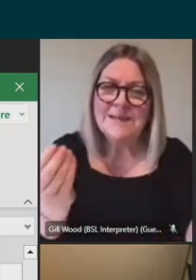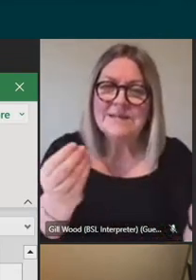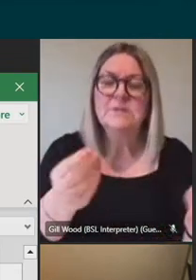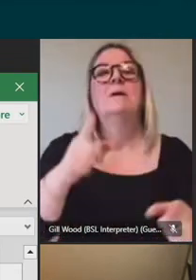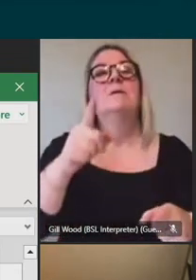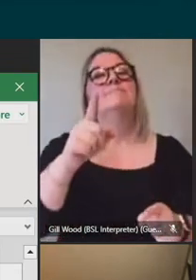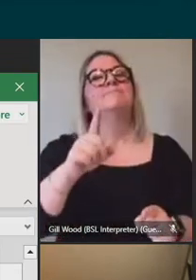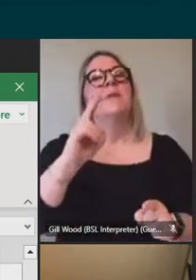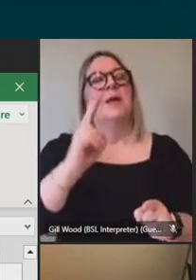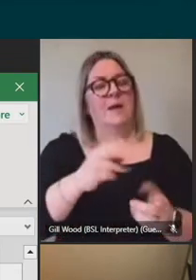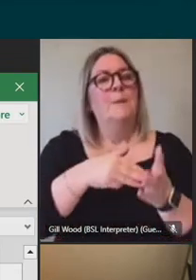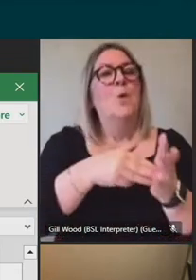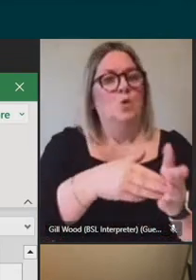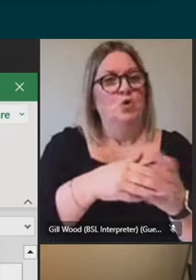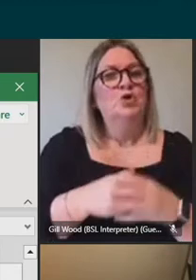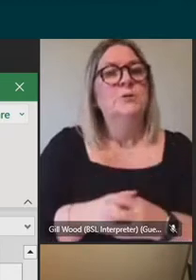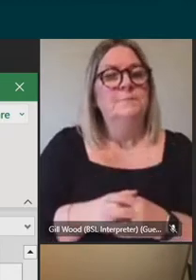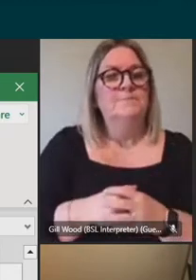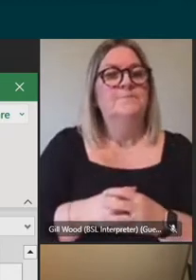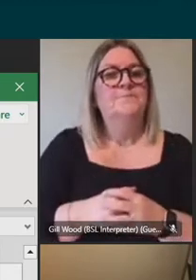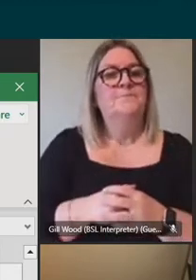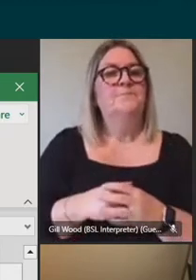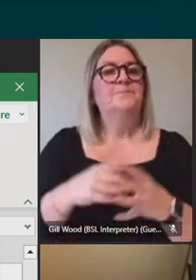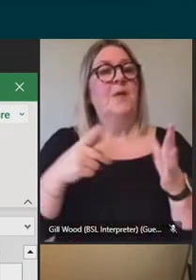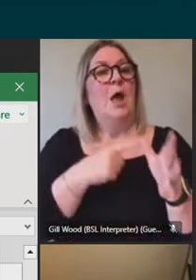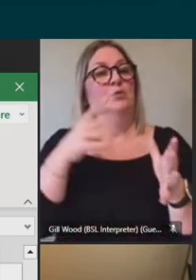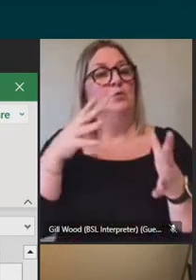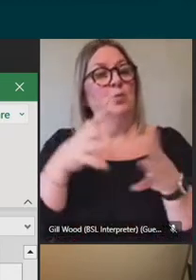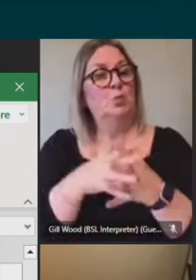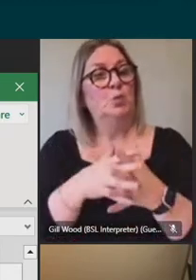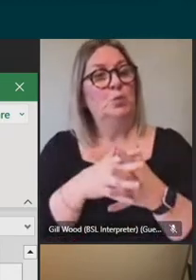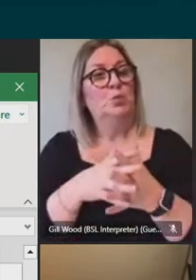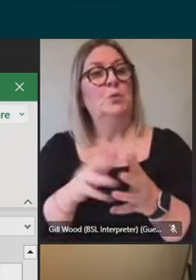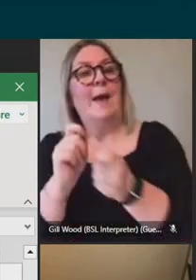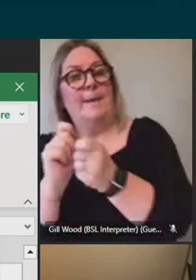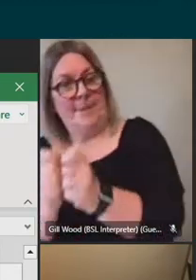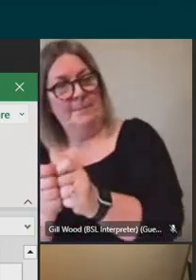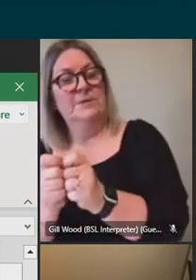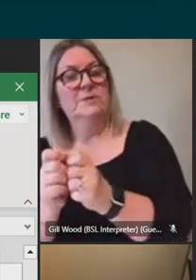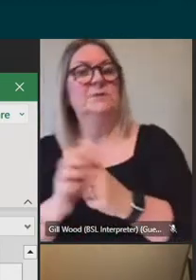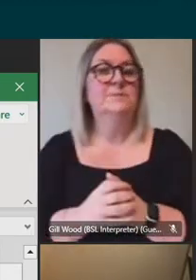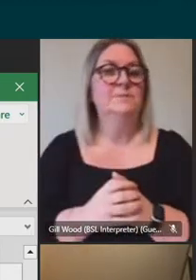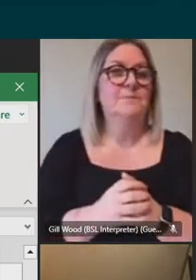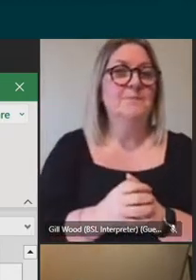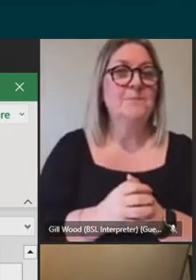Motion. Motion. Councillor Wood. Amendment.